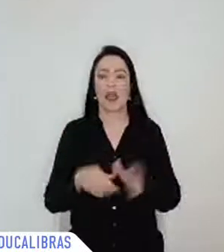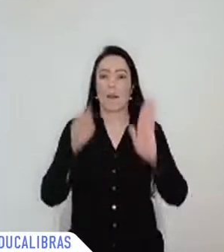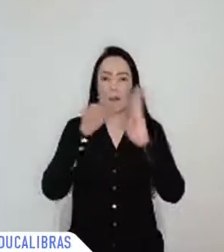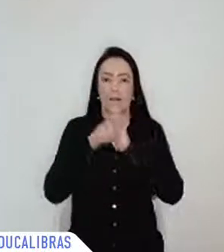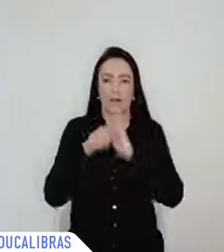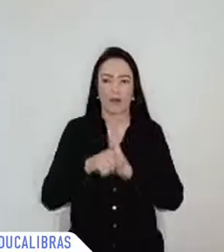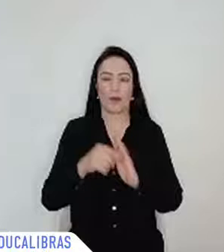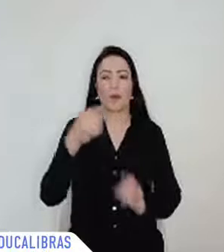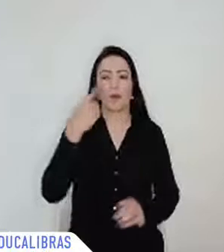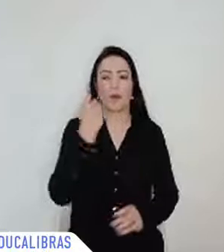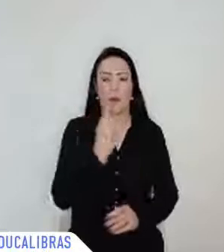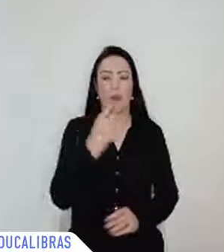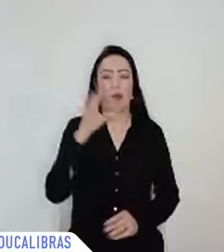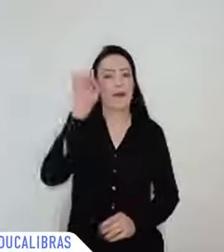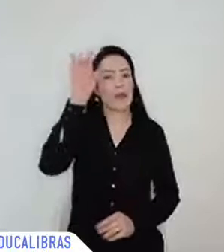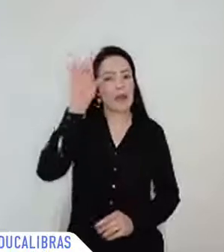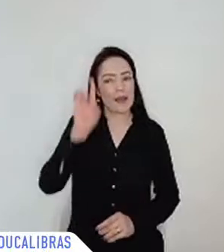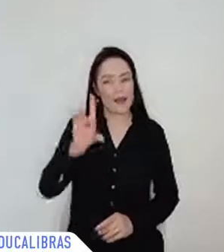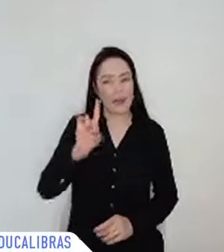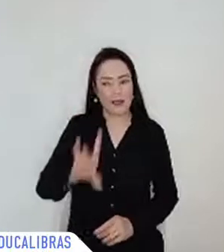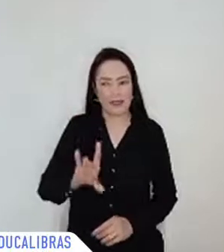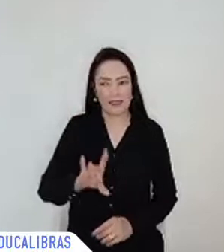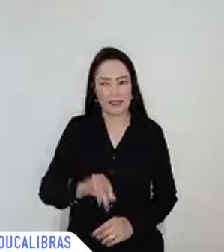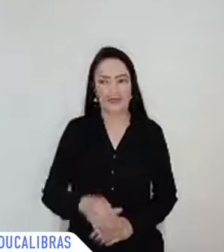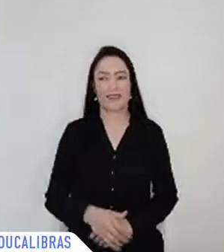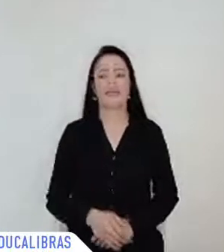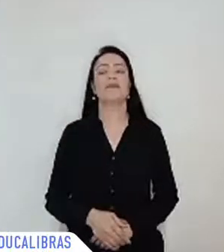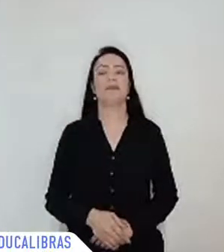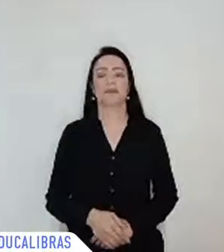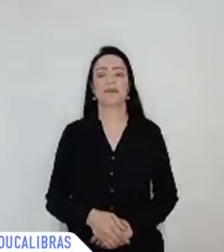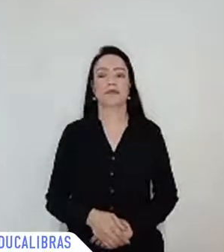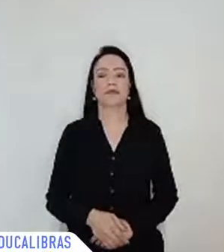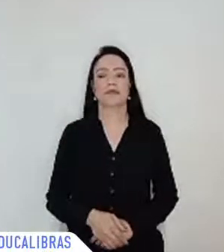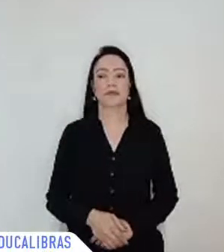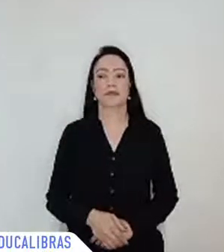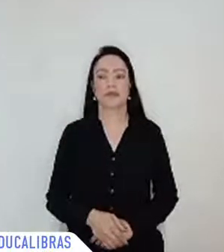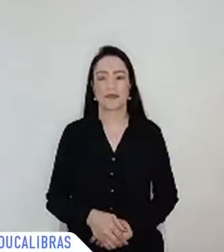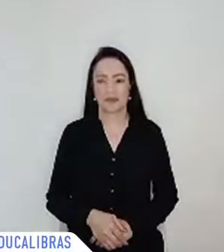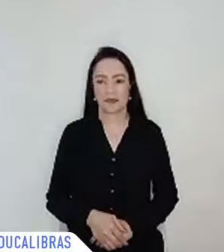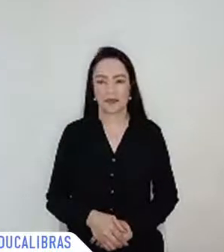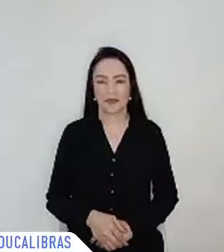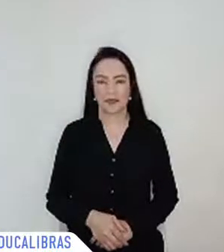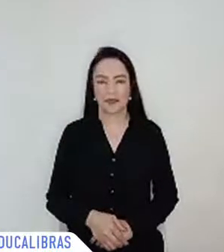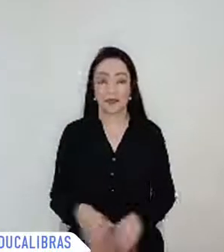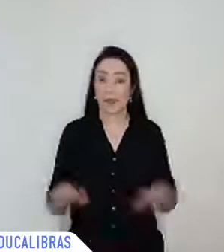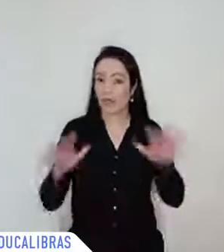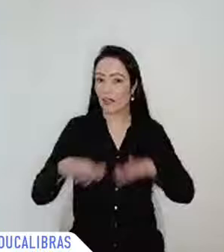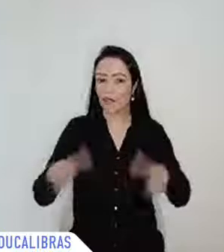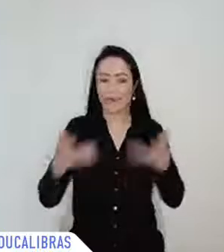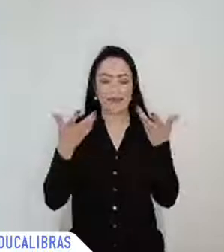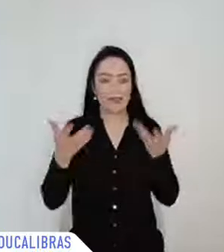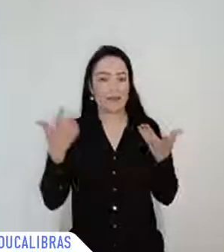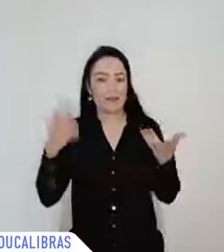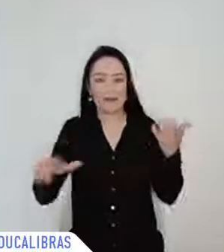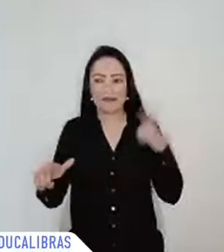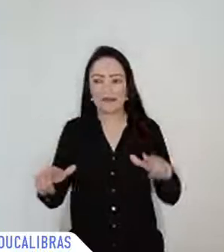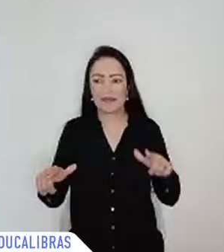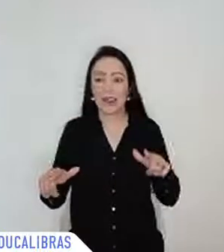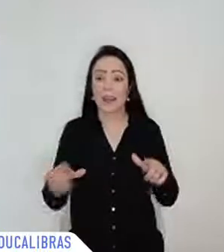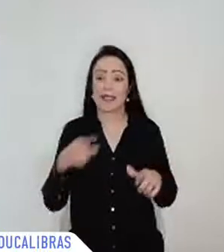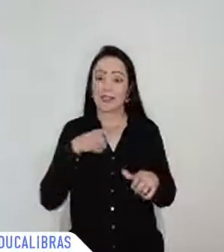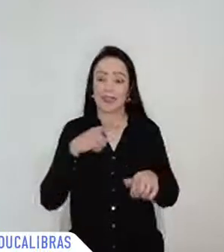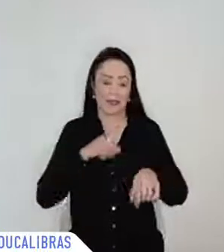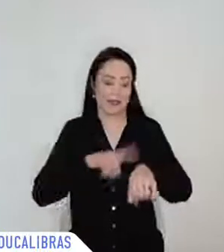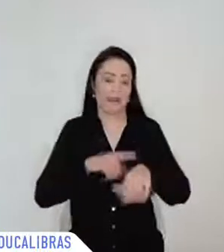One of the questions, we each one is going to receive one question to answer. We've I think we